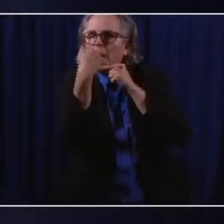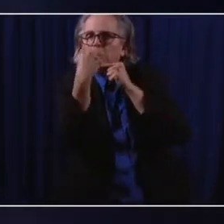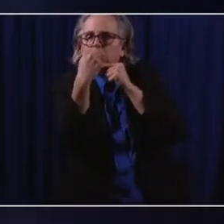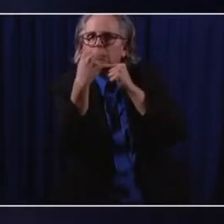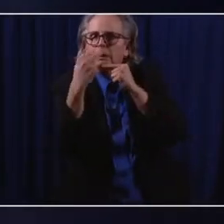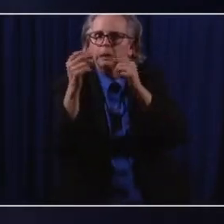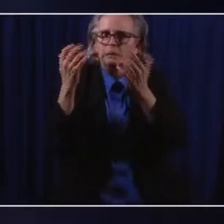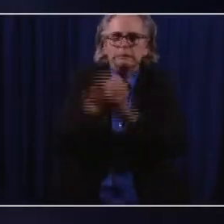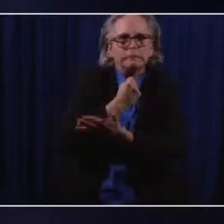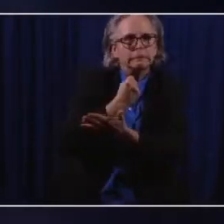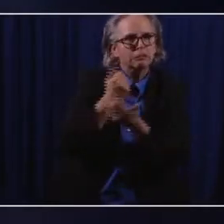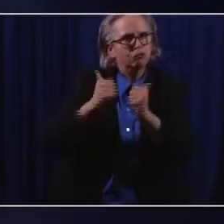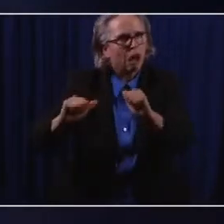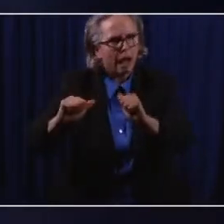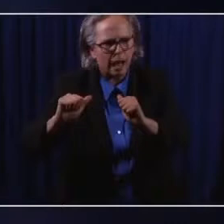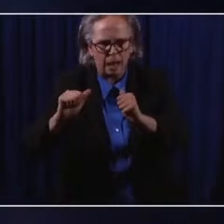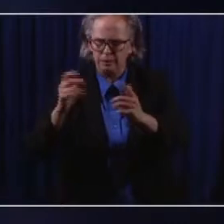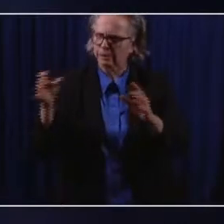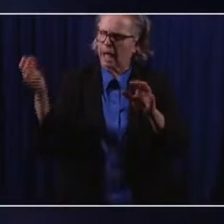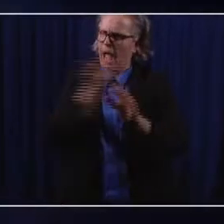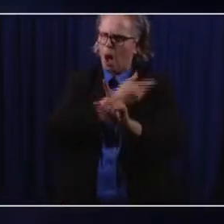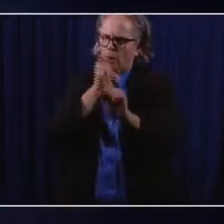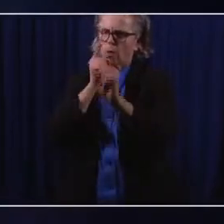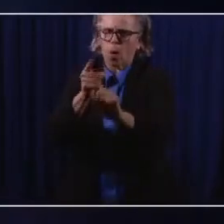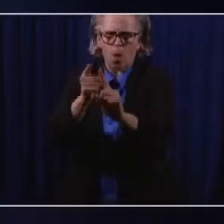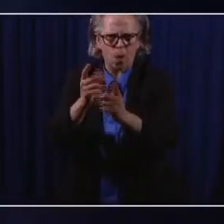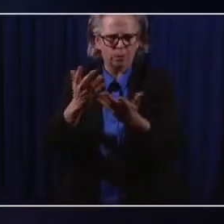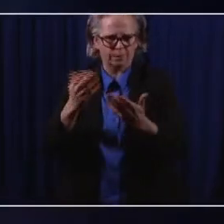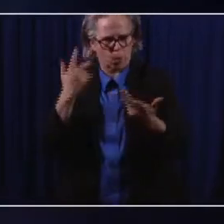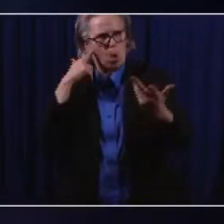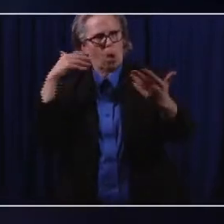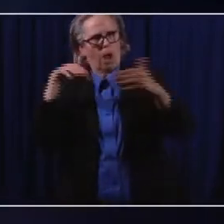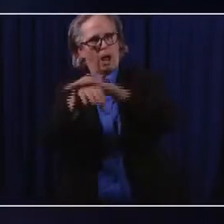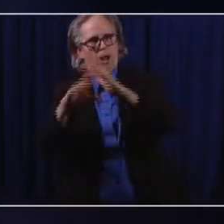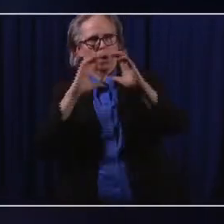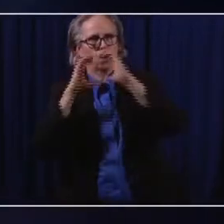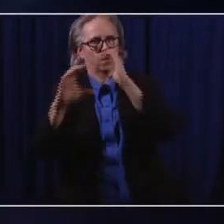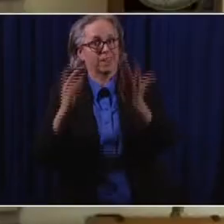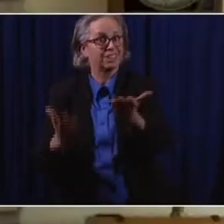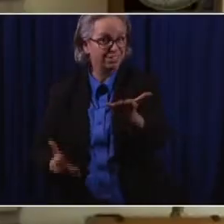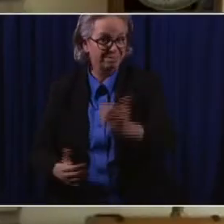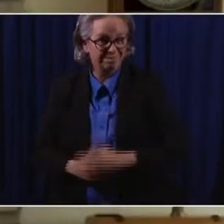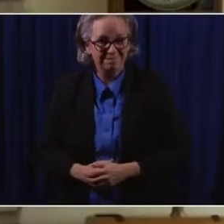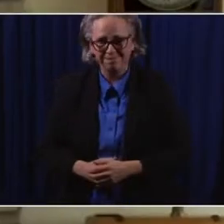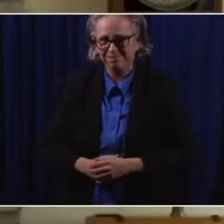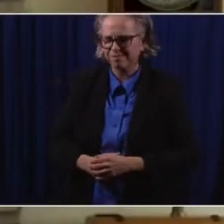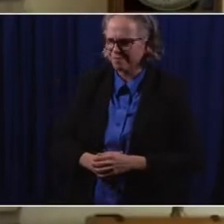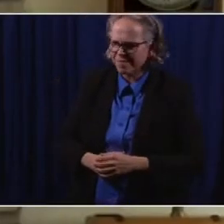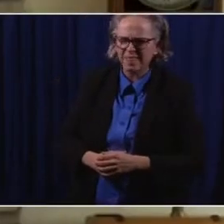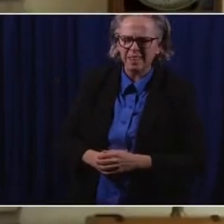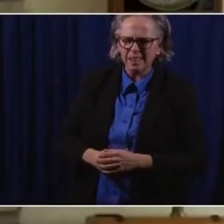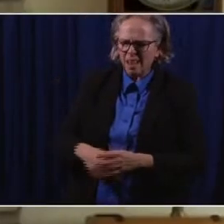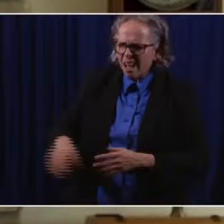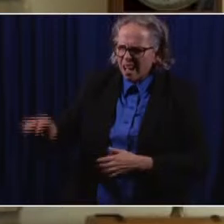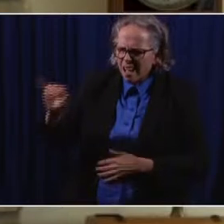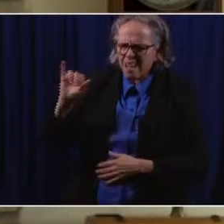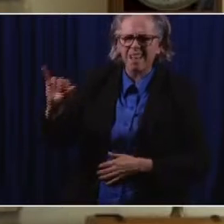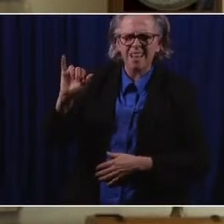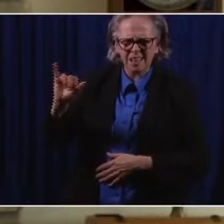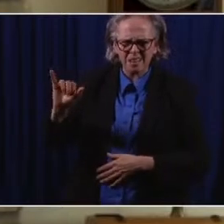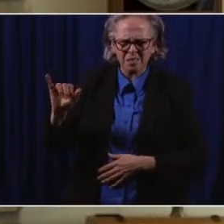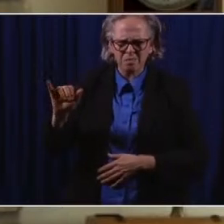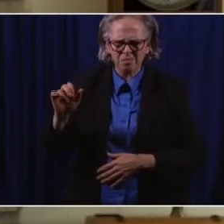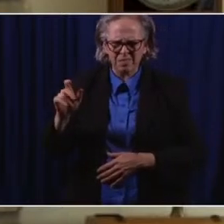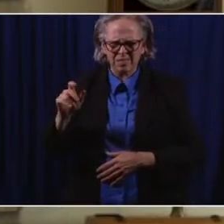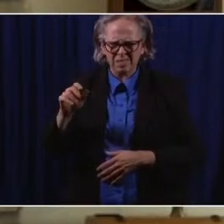will provide that additional access to American Sign Language. And so in that classroom,